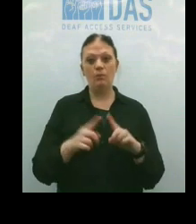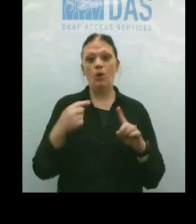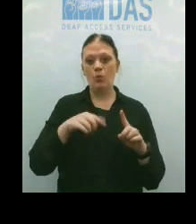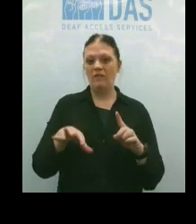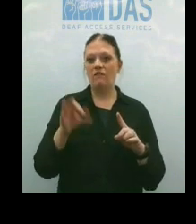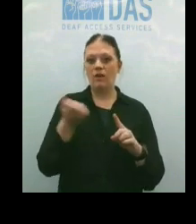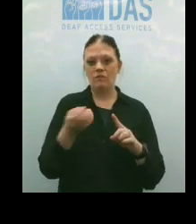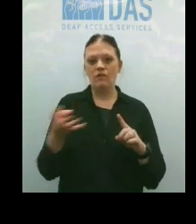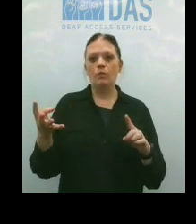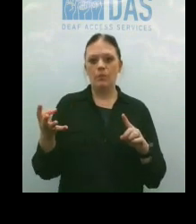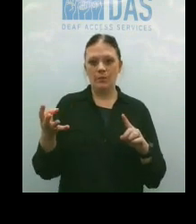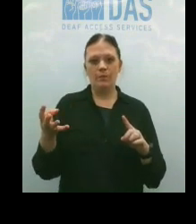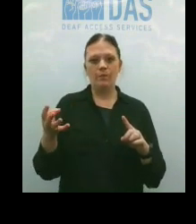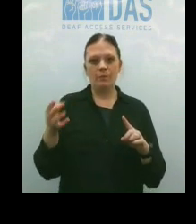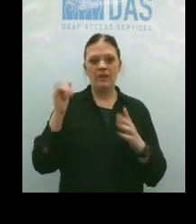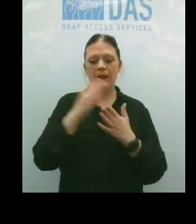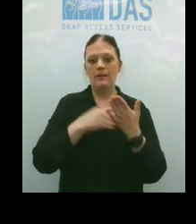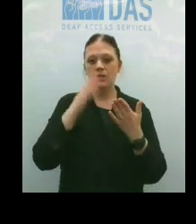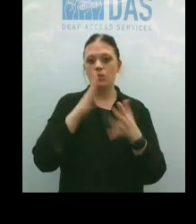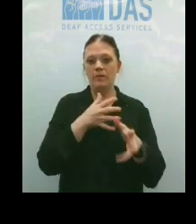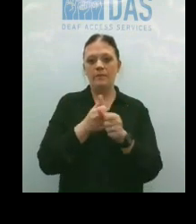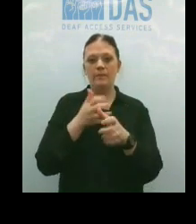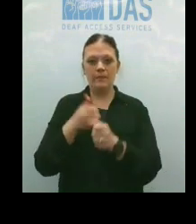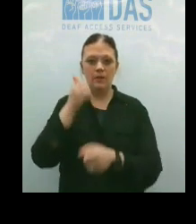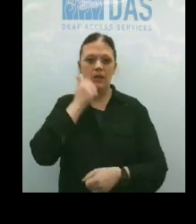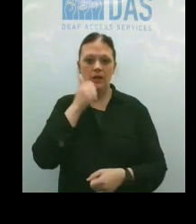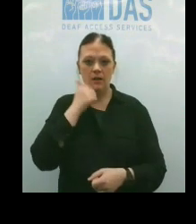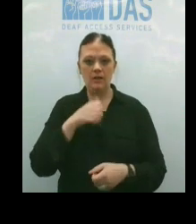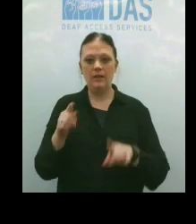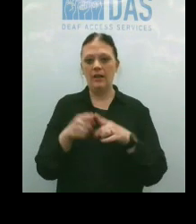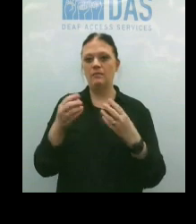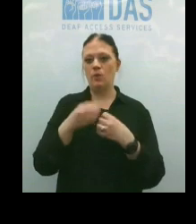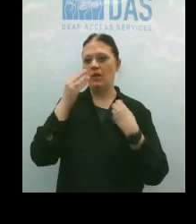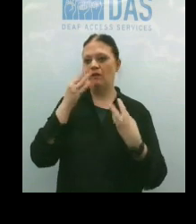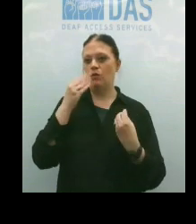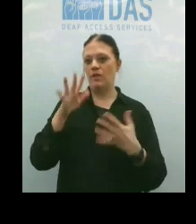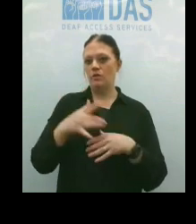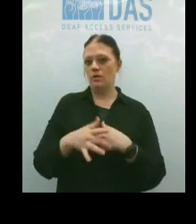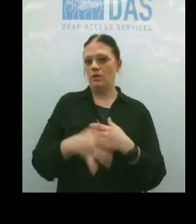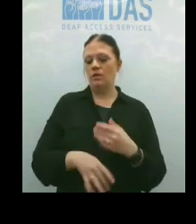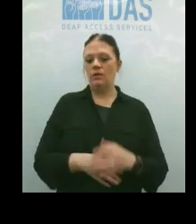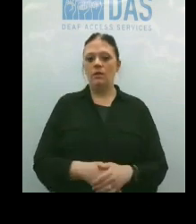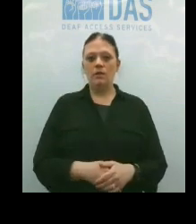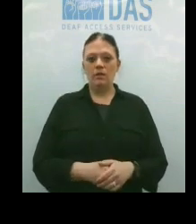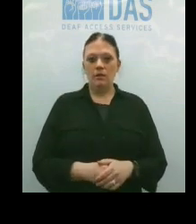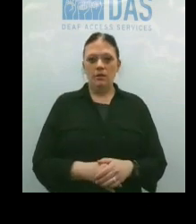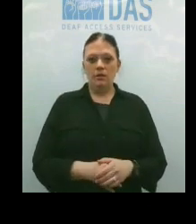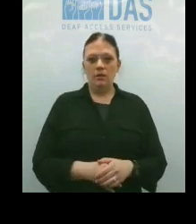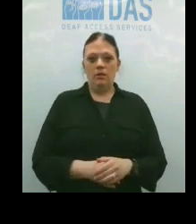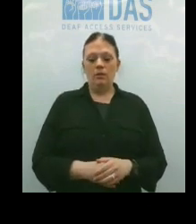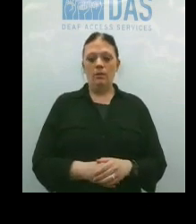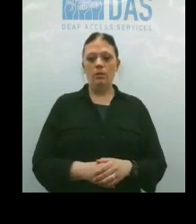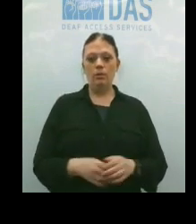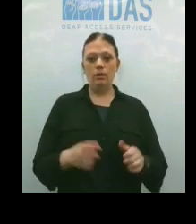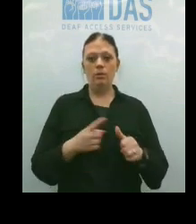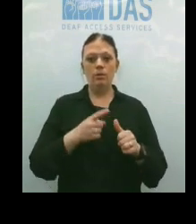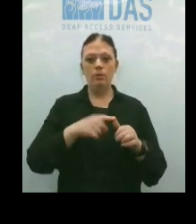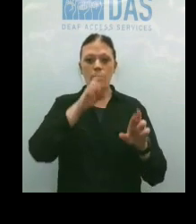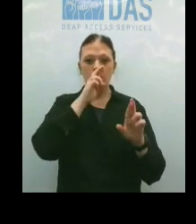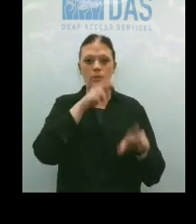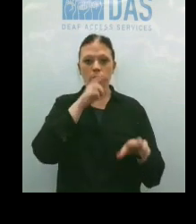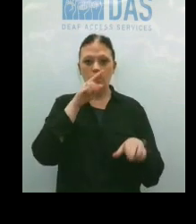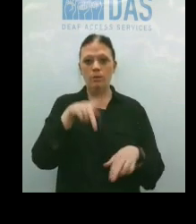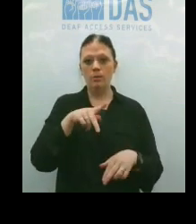number of them, and that list will be updated daily as we get more information. First responder PPE